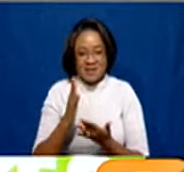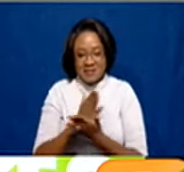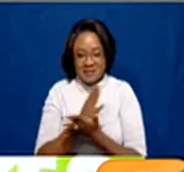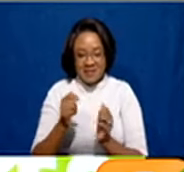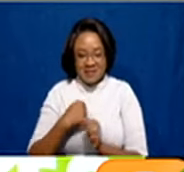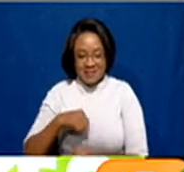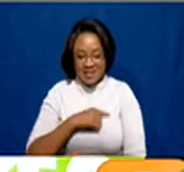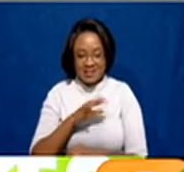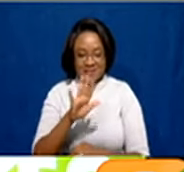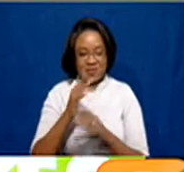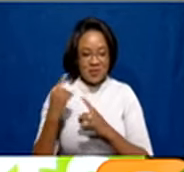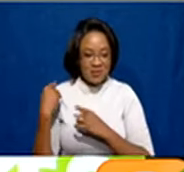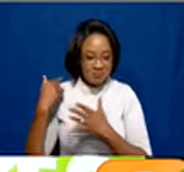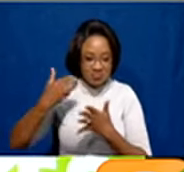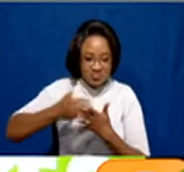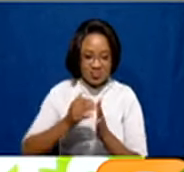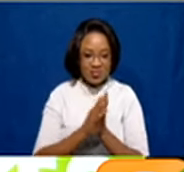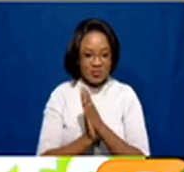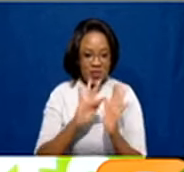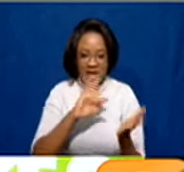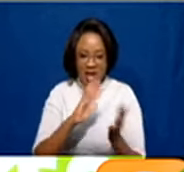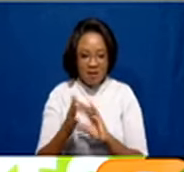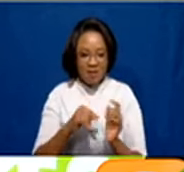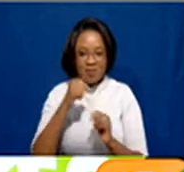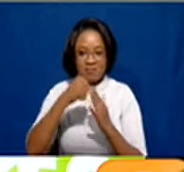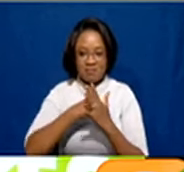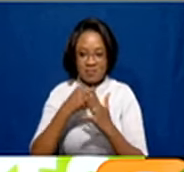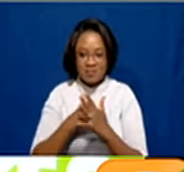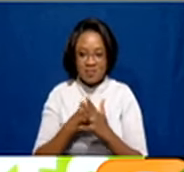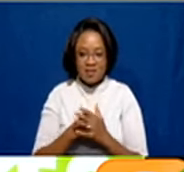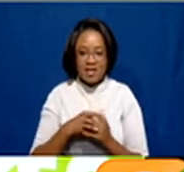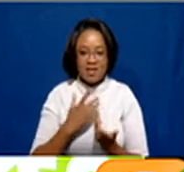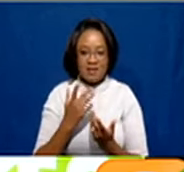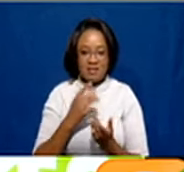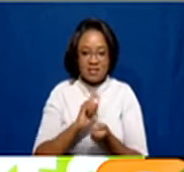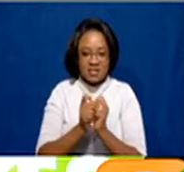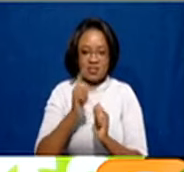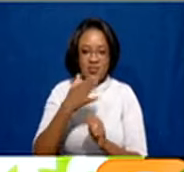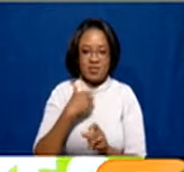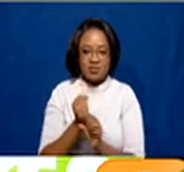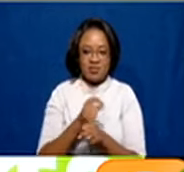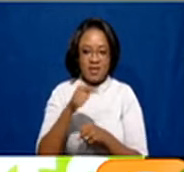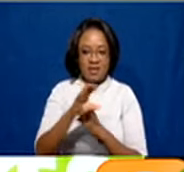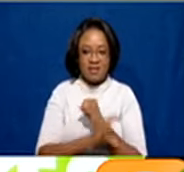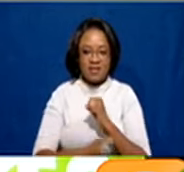her journey and advocacy work and the change she wants to make in this country